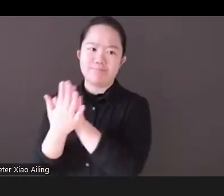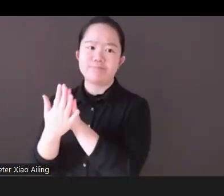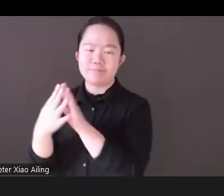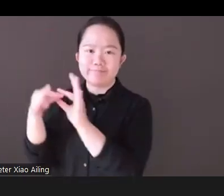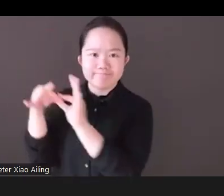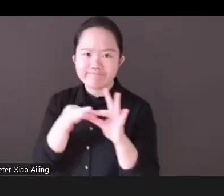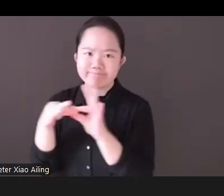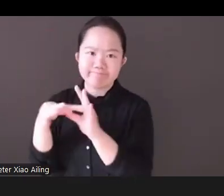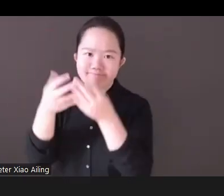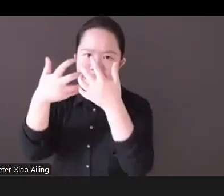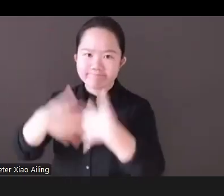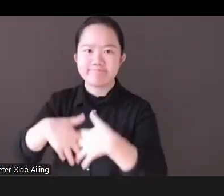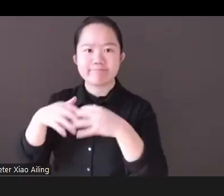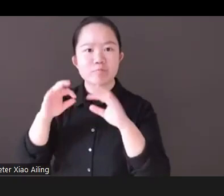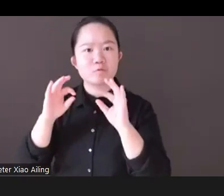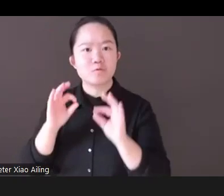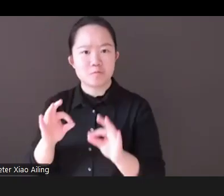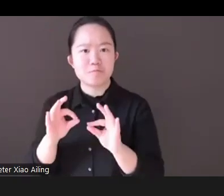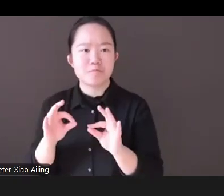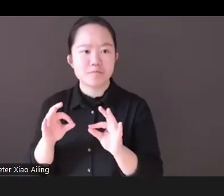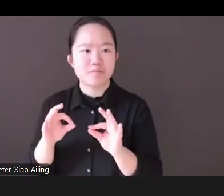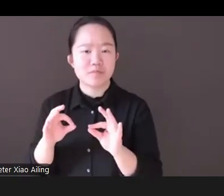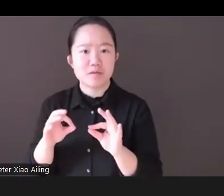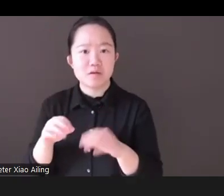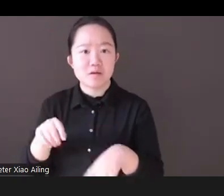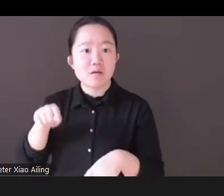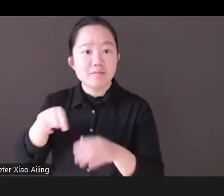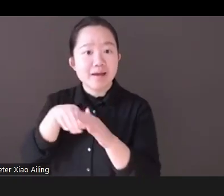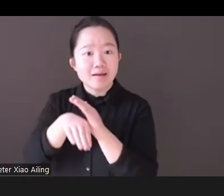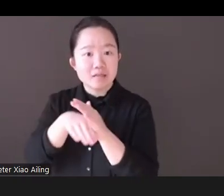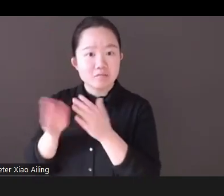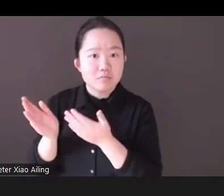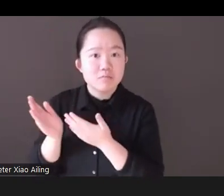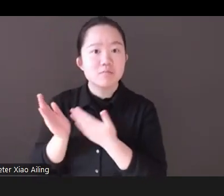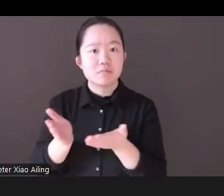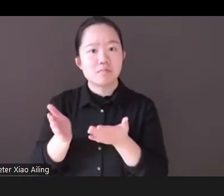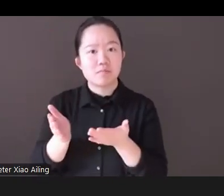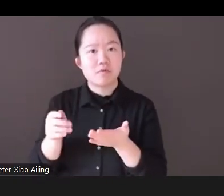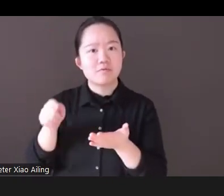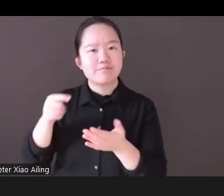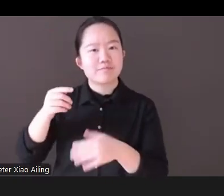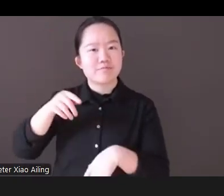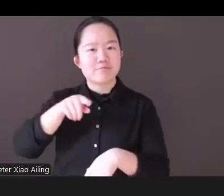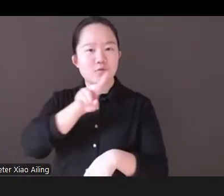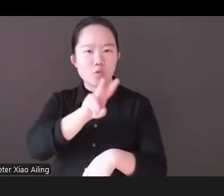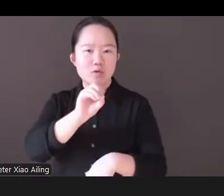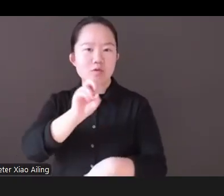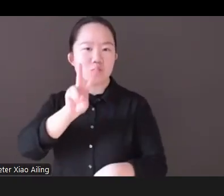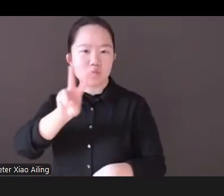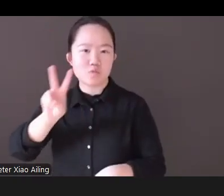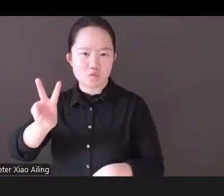on 8th of December 2022. So the